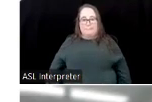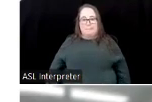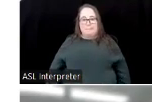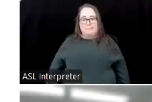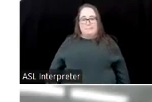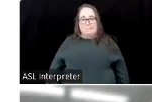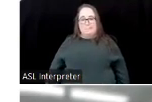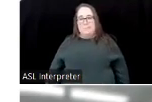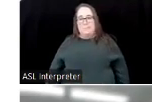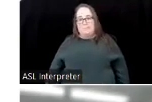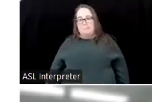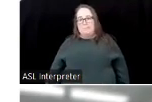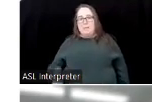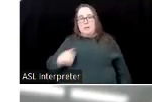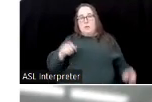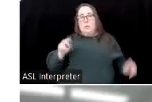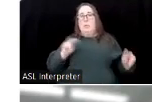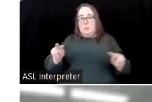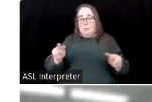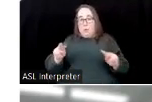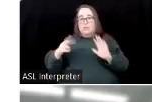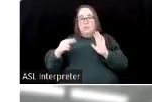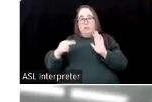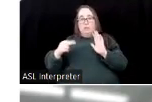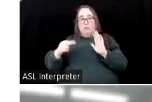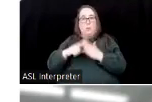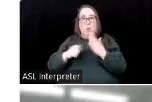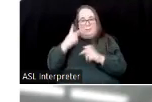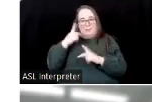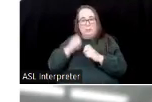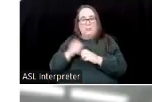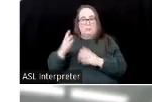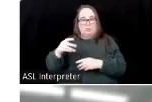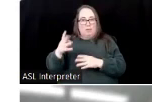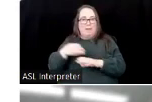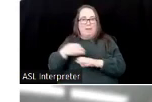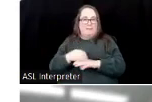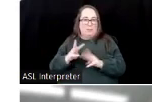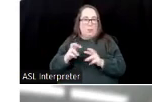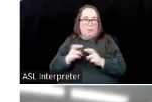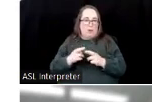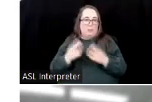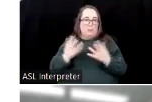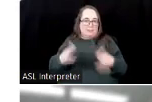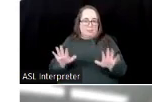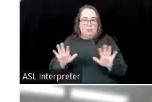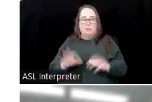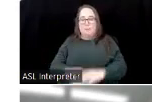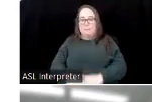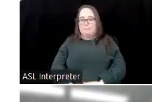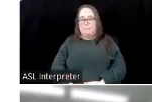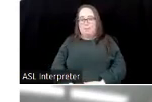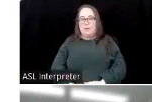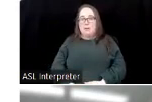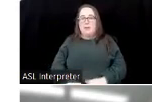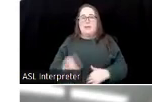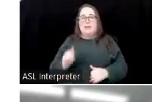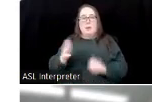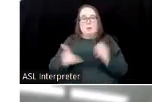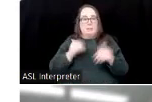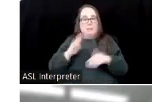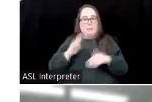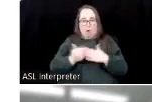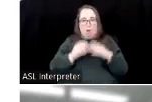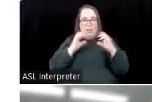watching and reading the responses that we get through the chat after the webinar. Now we're going to welcome back all of